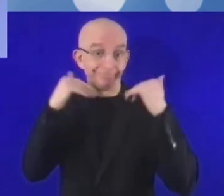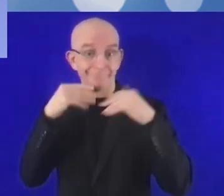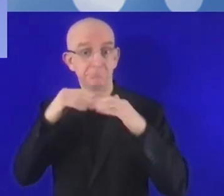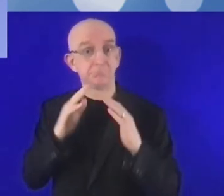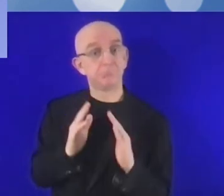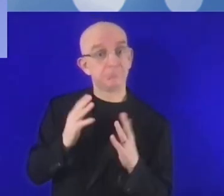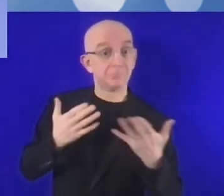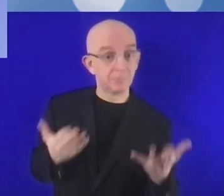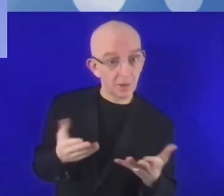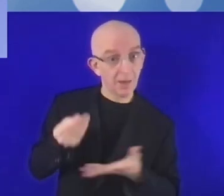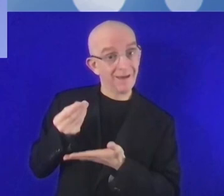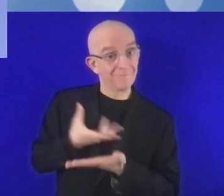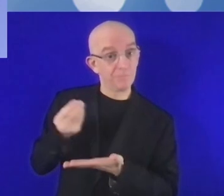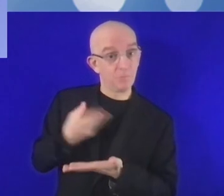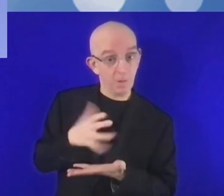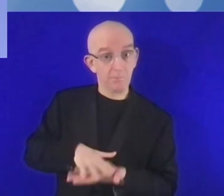know or not.